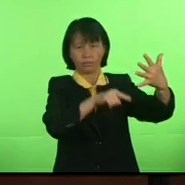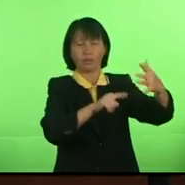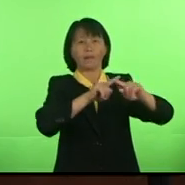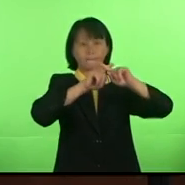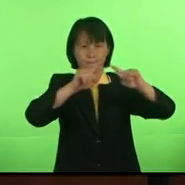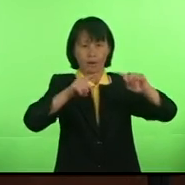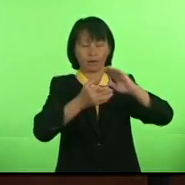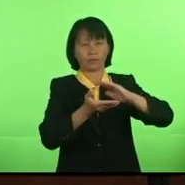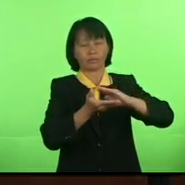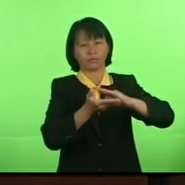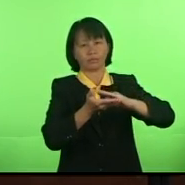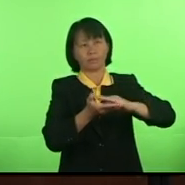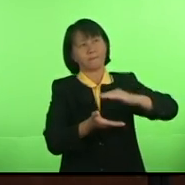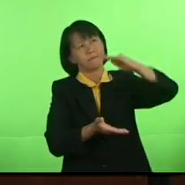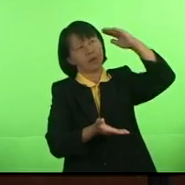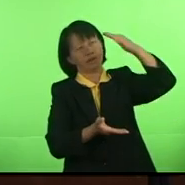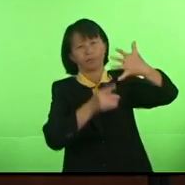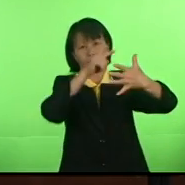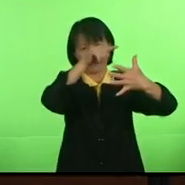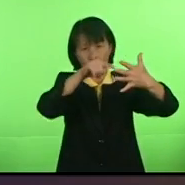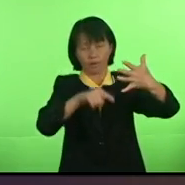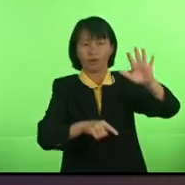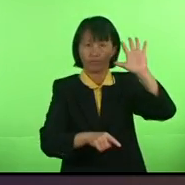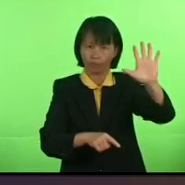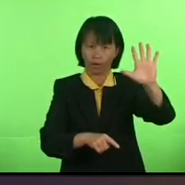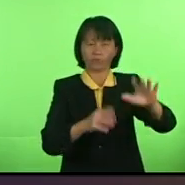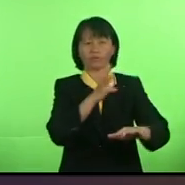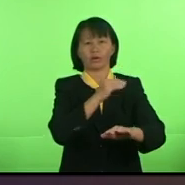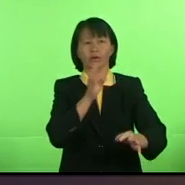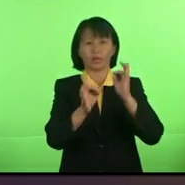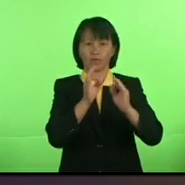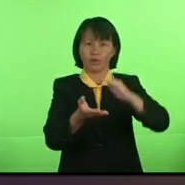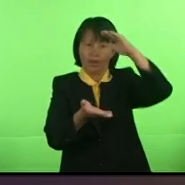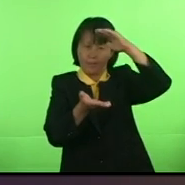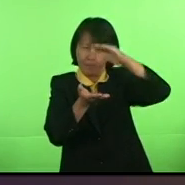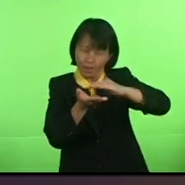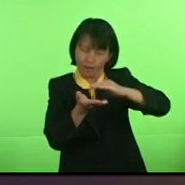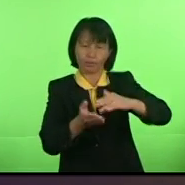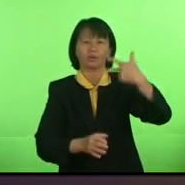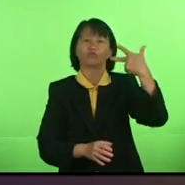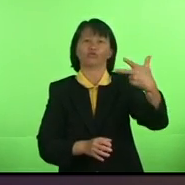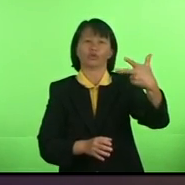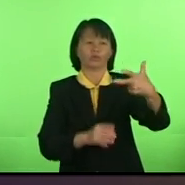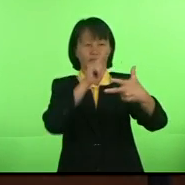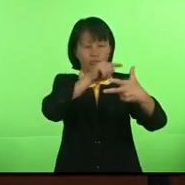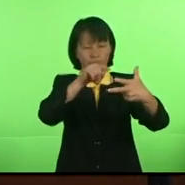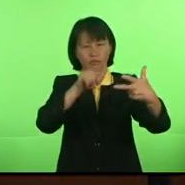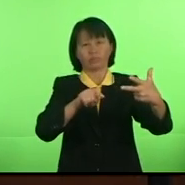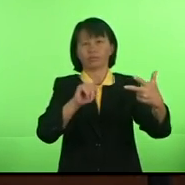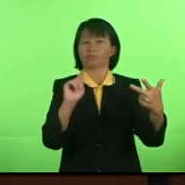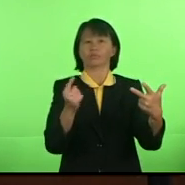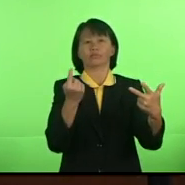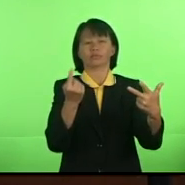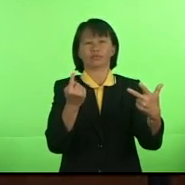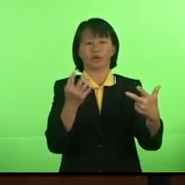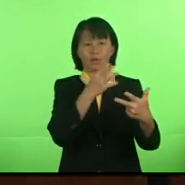maximum are 5 points and the minimum are only 3 points. And